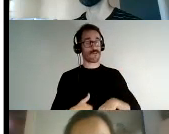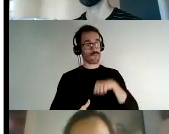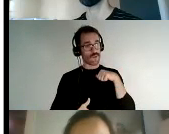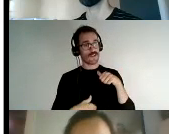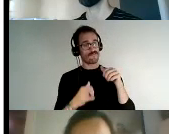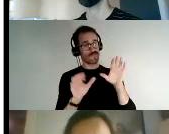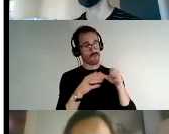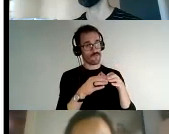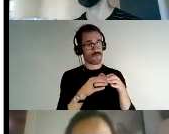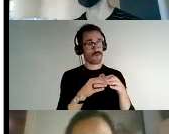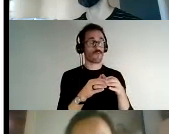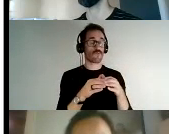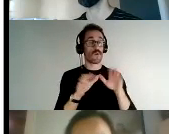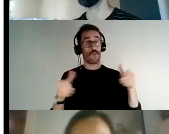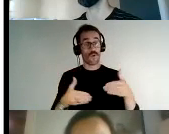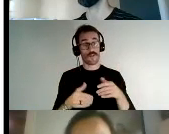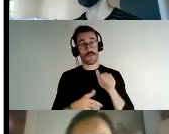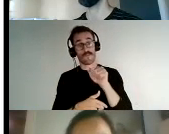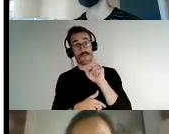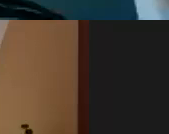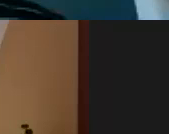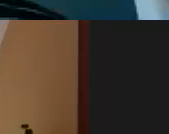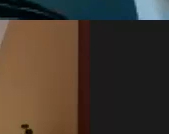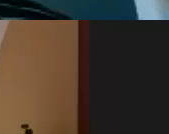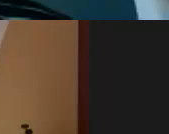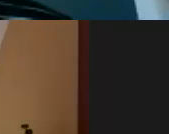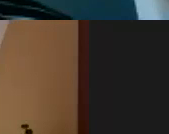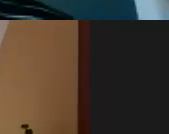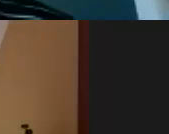welcome, Anthony. Thank you so much.